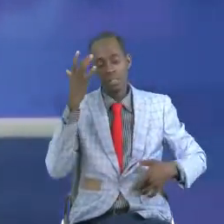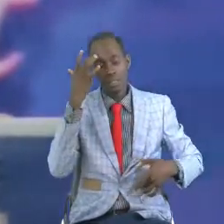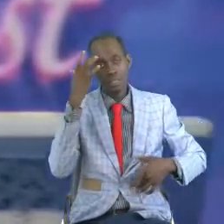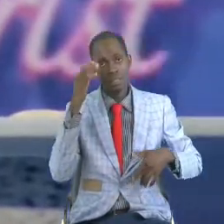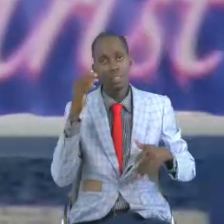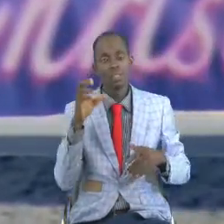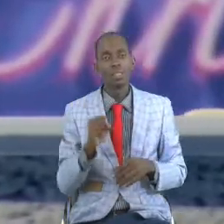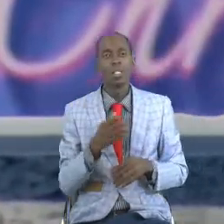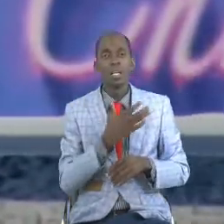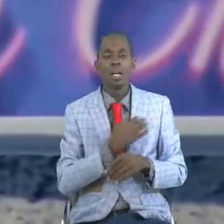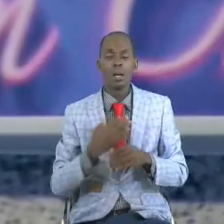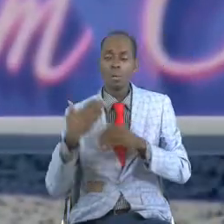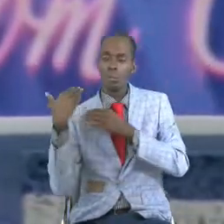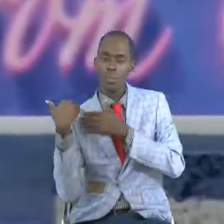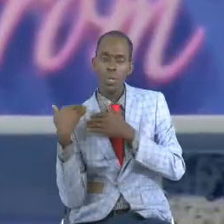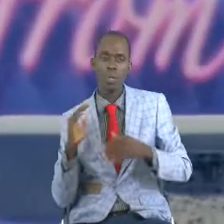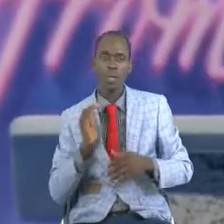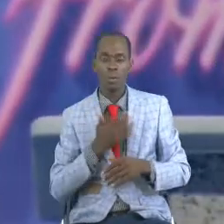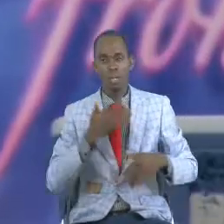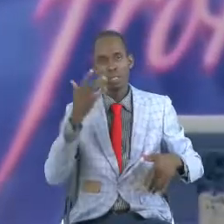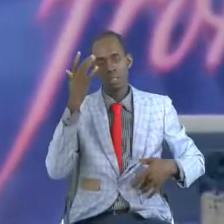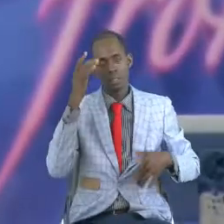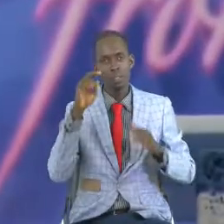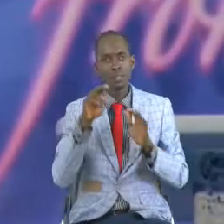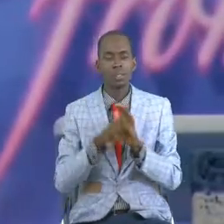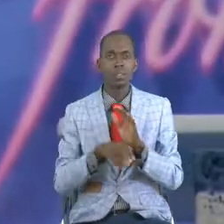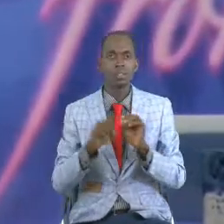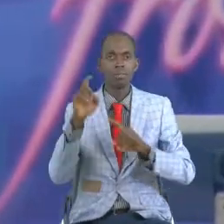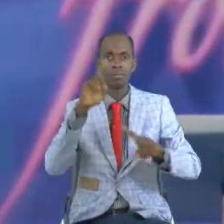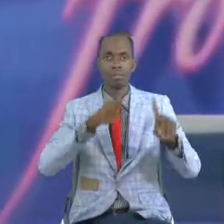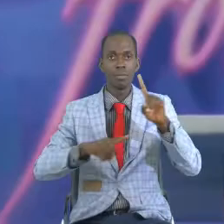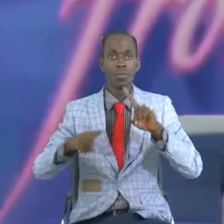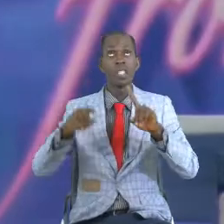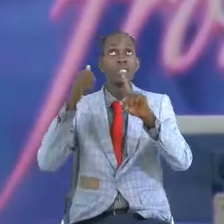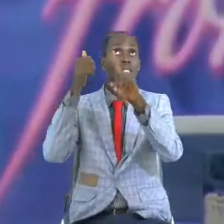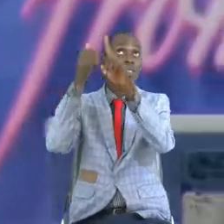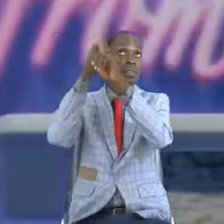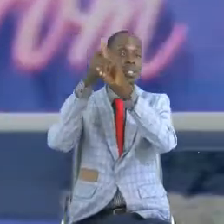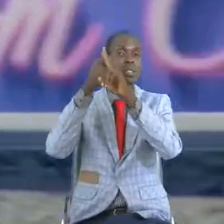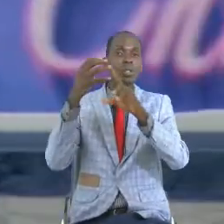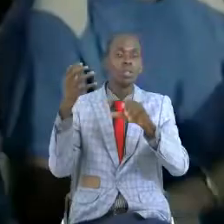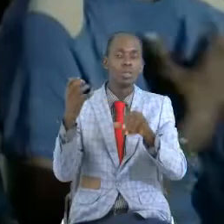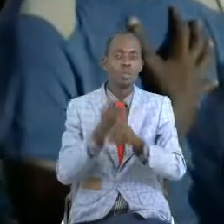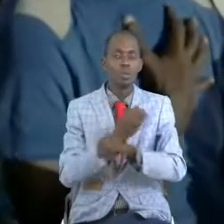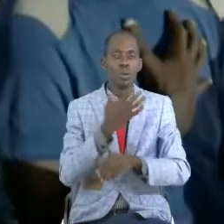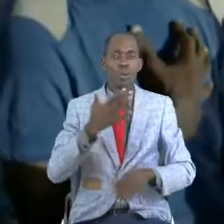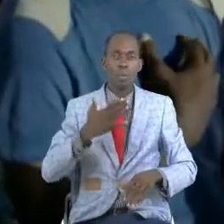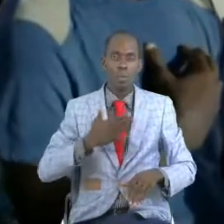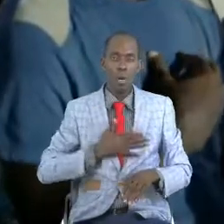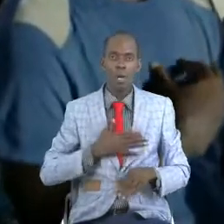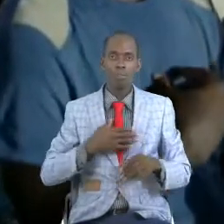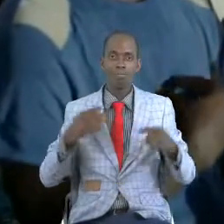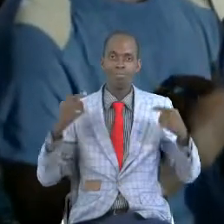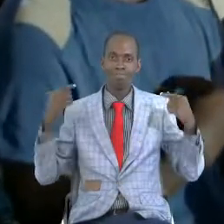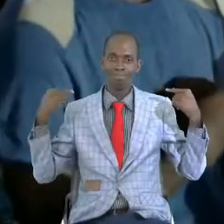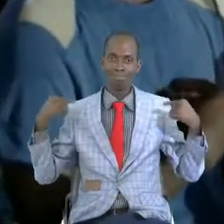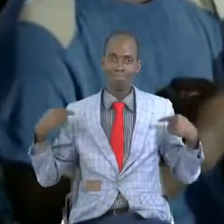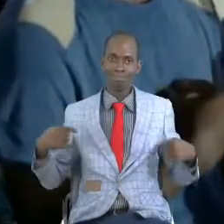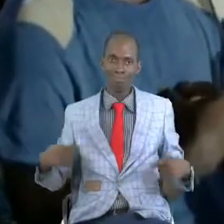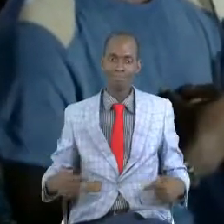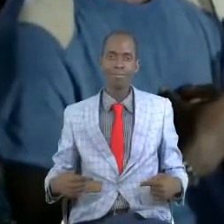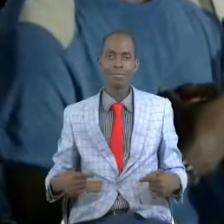our sickness make it personal himself took my my